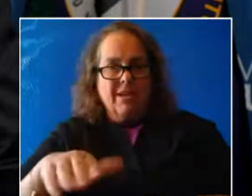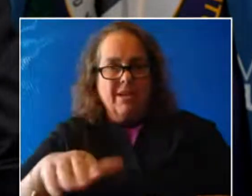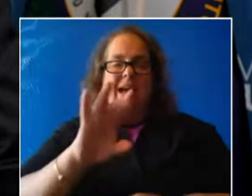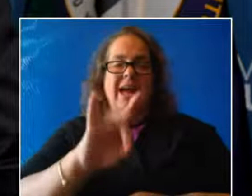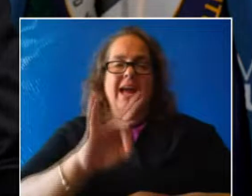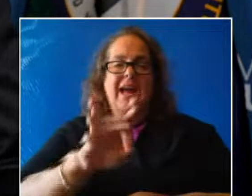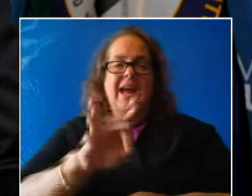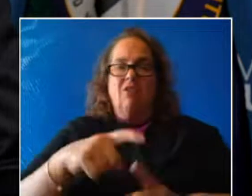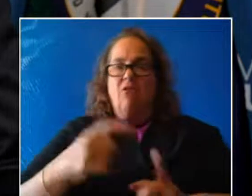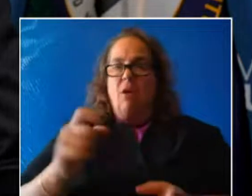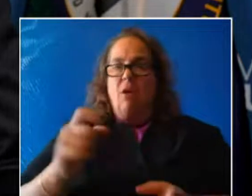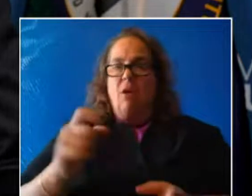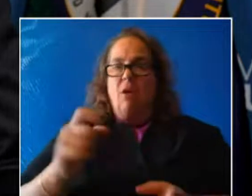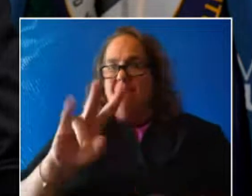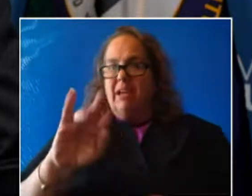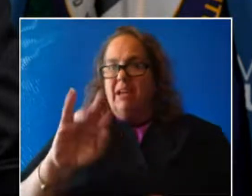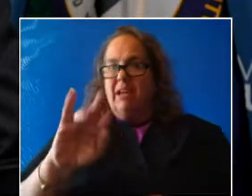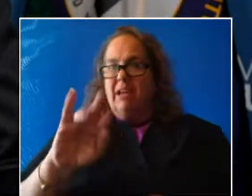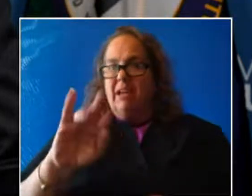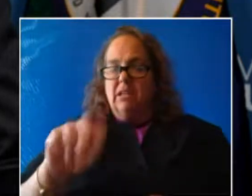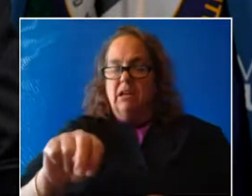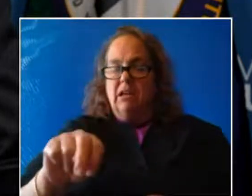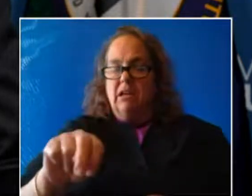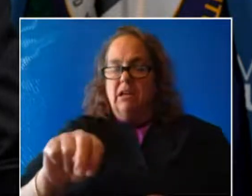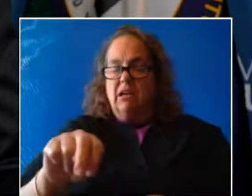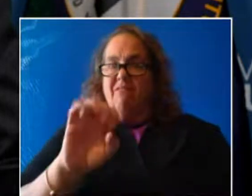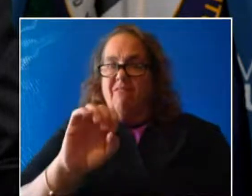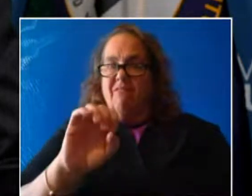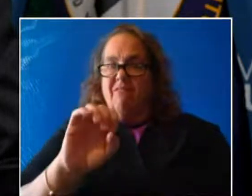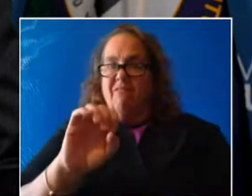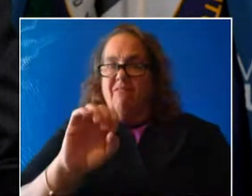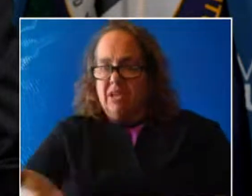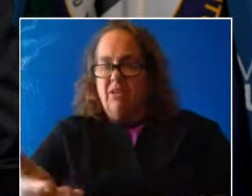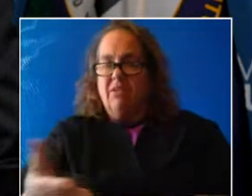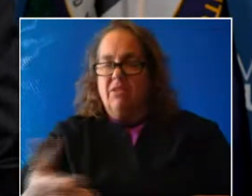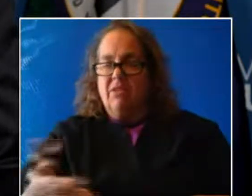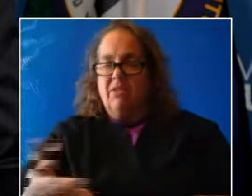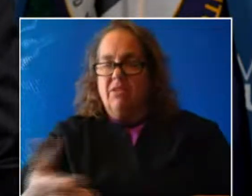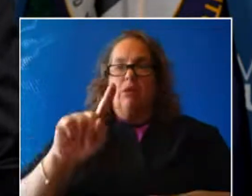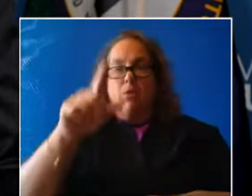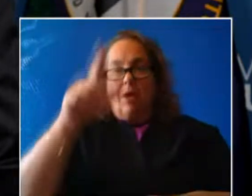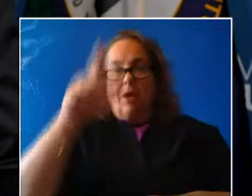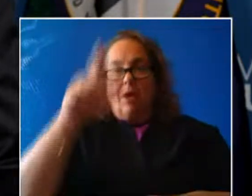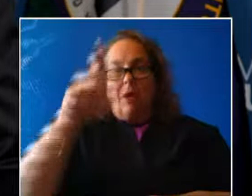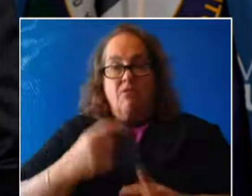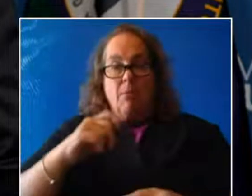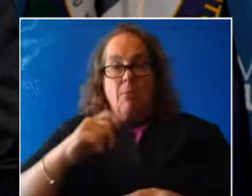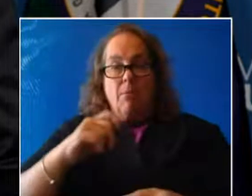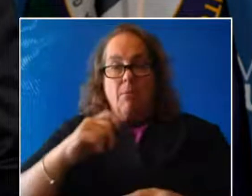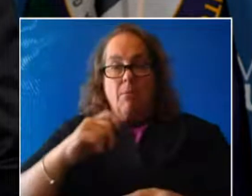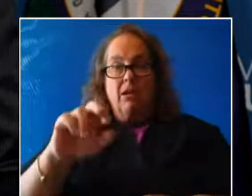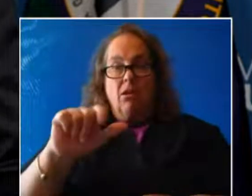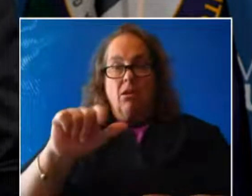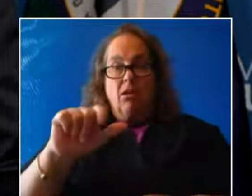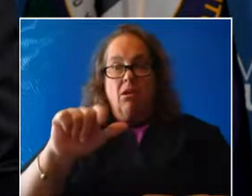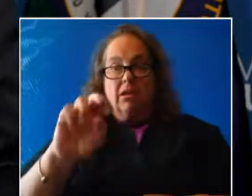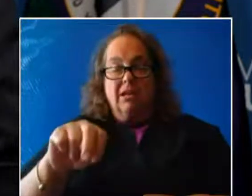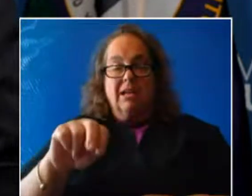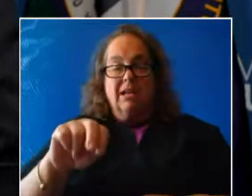It's a February death. A 61-year-old man from Pendleton, late March. An 80-year-old man from